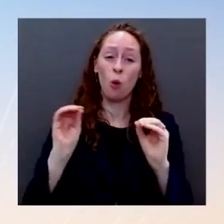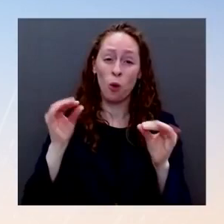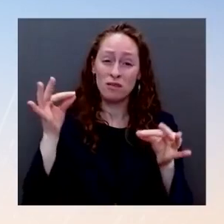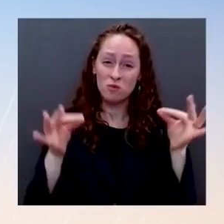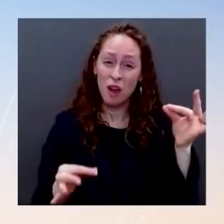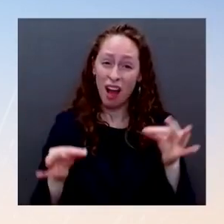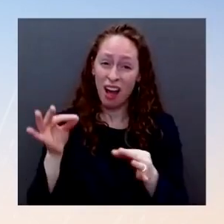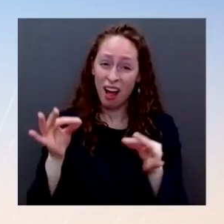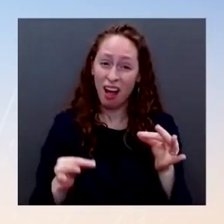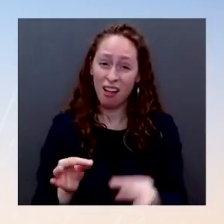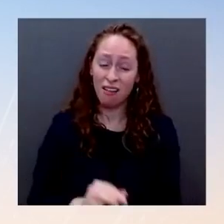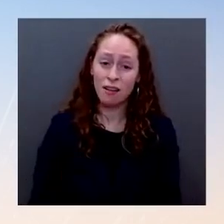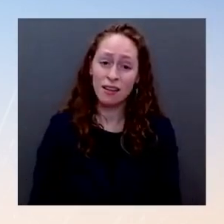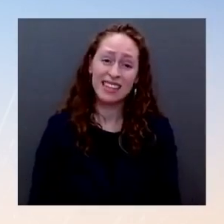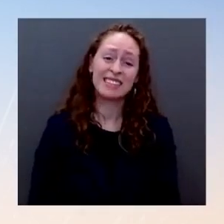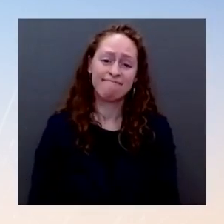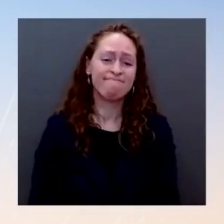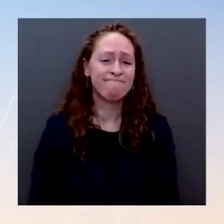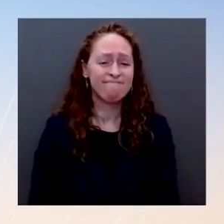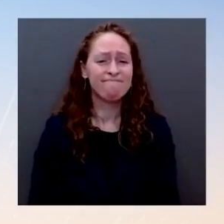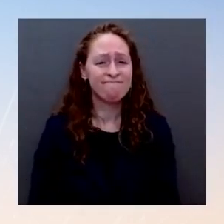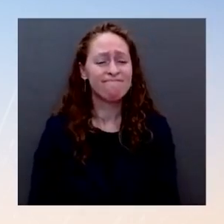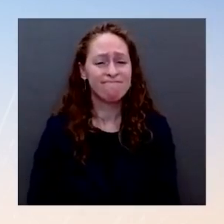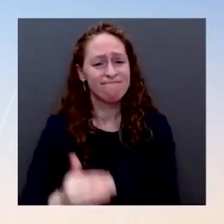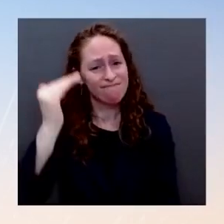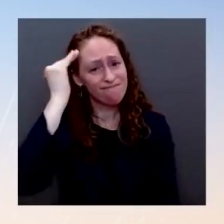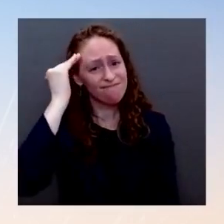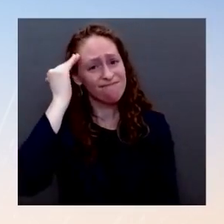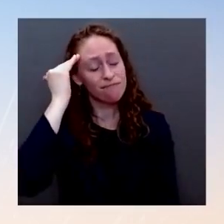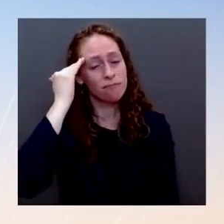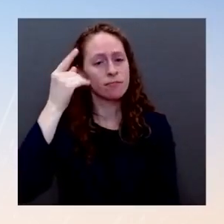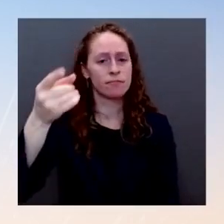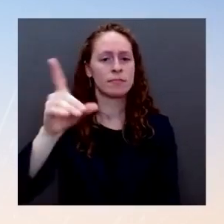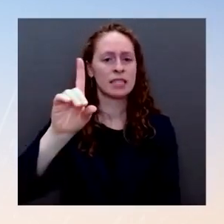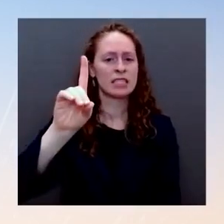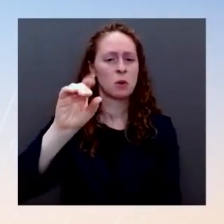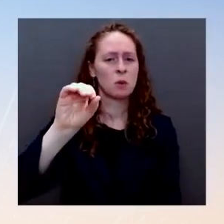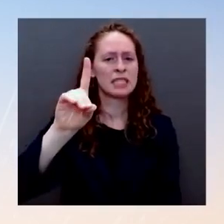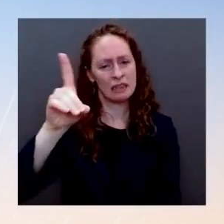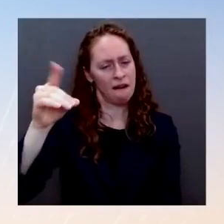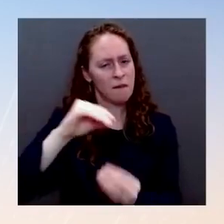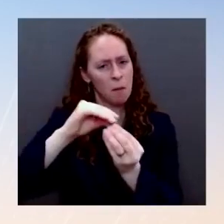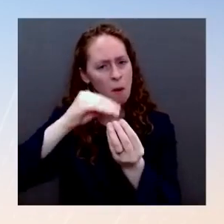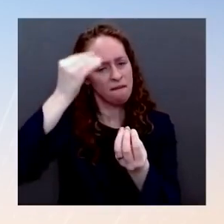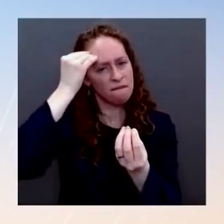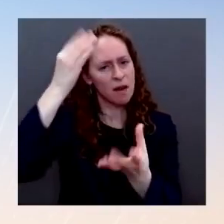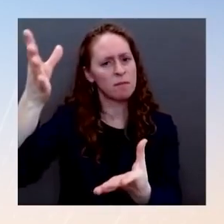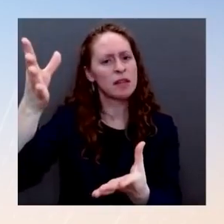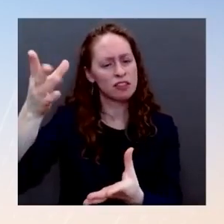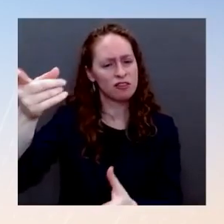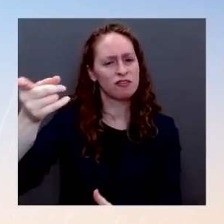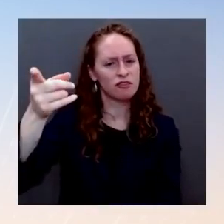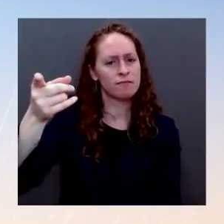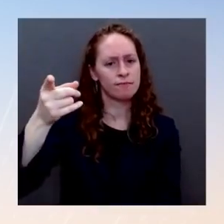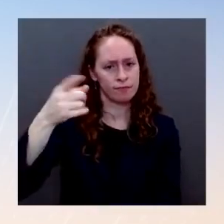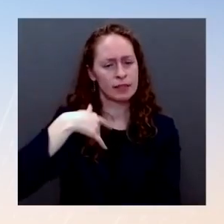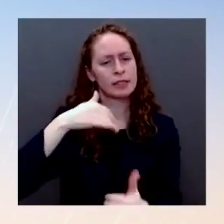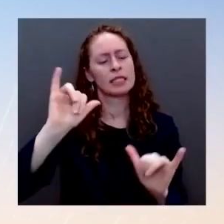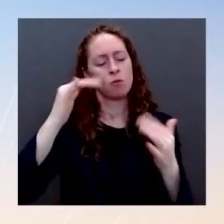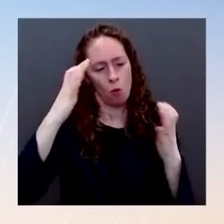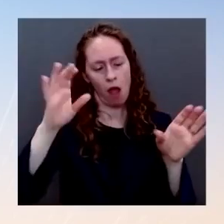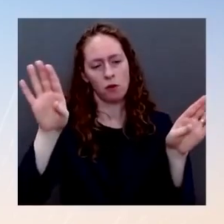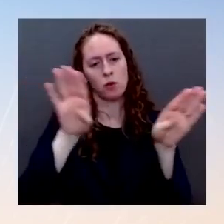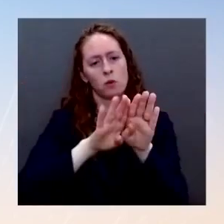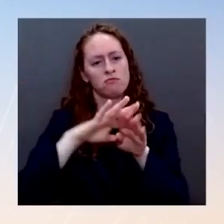there are 39 remaining individuals there, and obviously our commitment continues to be to close Guantanamo Bay. One other topic, the Iranian president